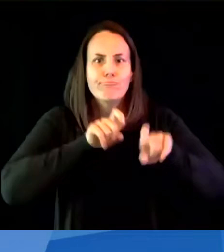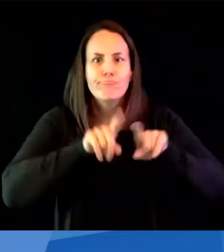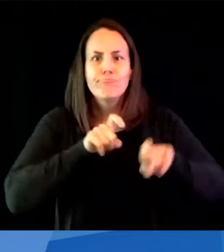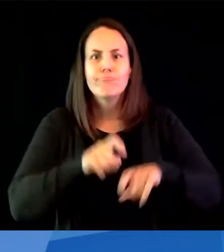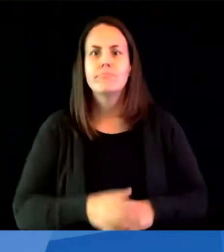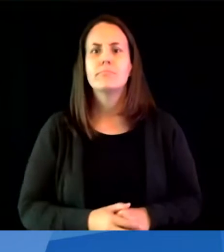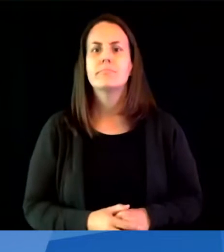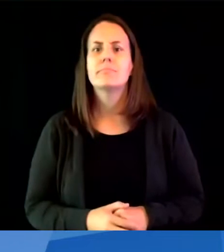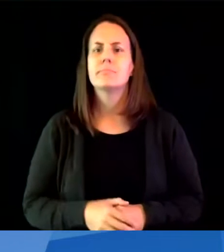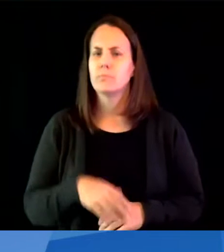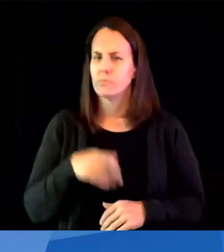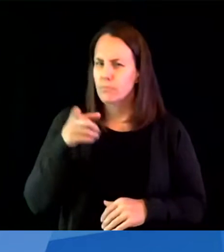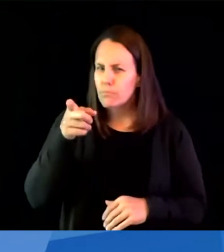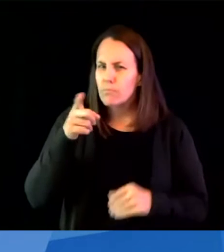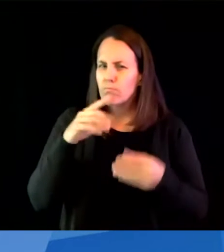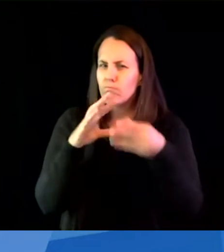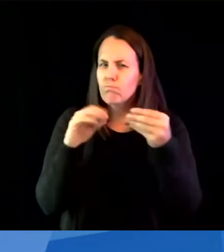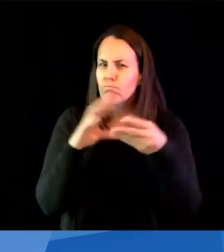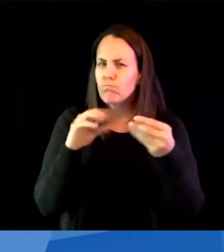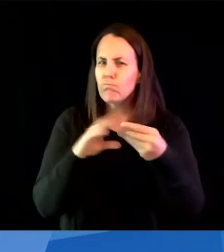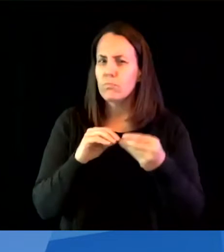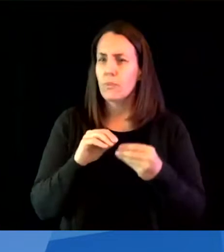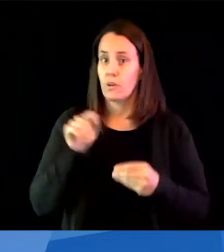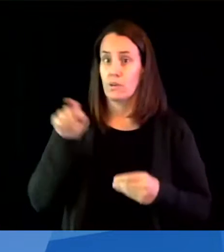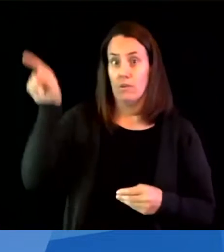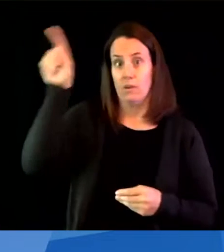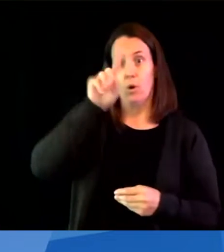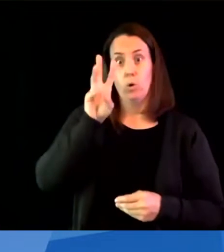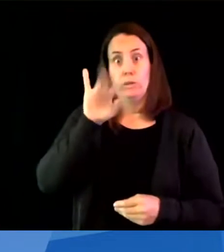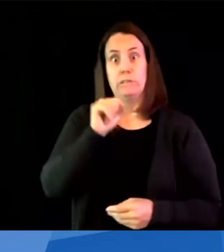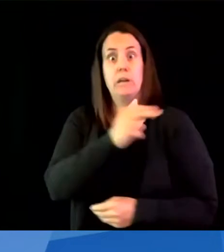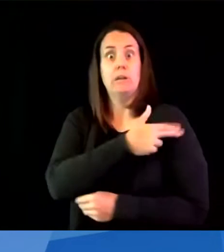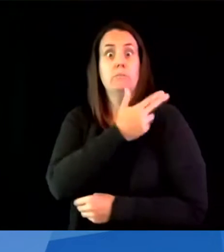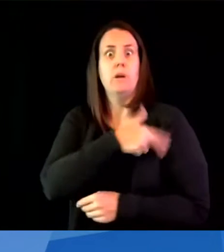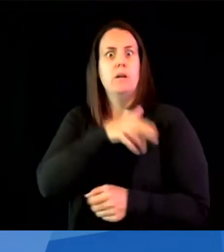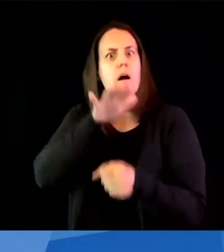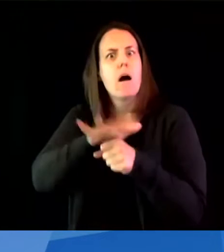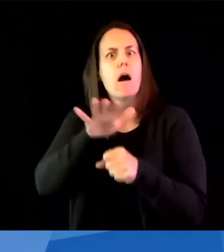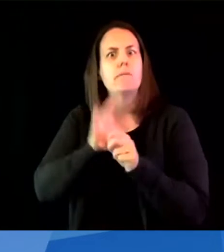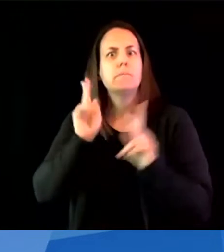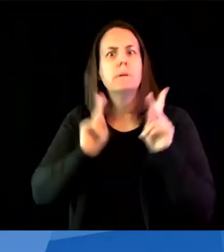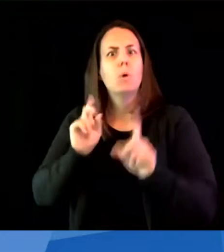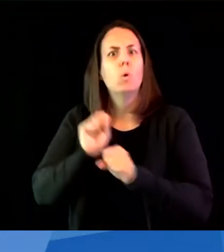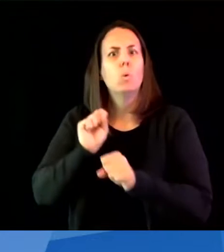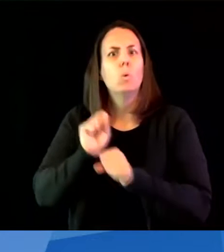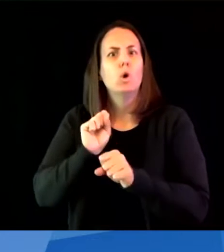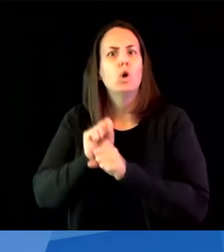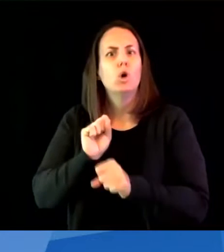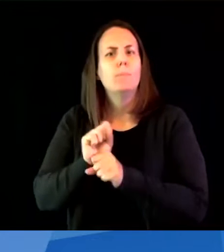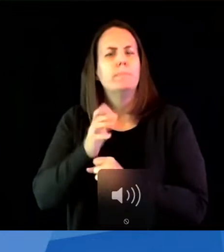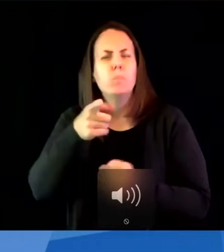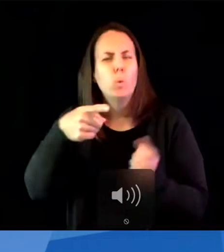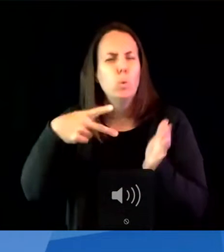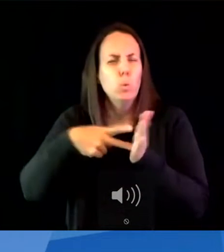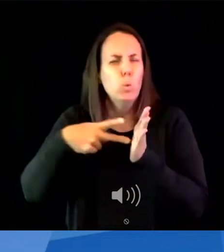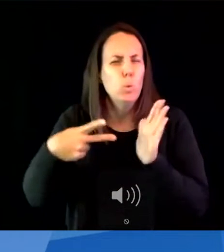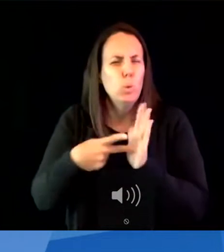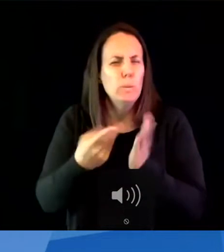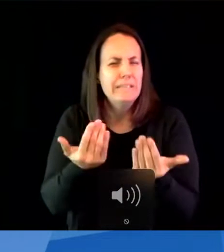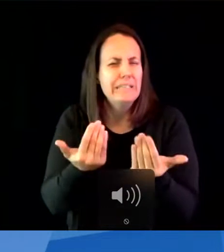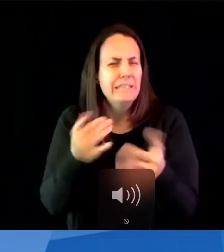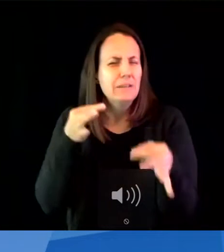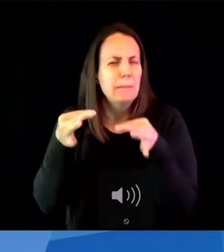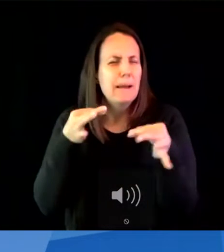hospitals throughout the state are seeing staffing issues and workforce issues. Can you elaborate on how many staff are at the alternative